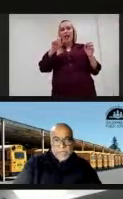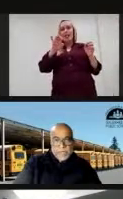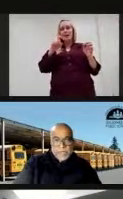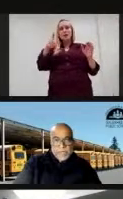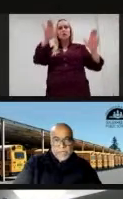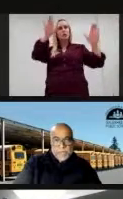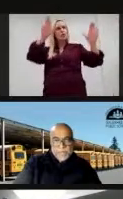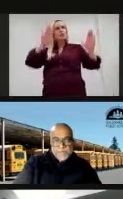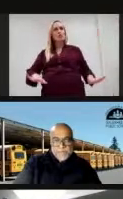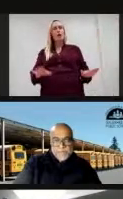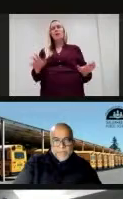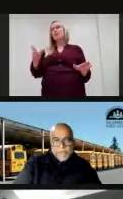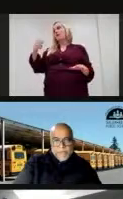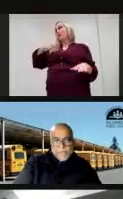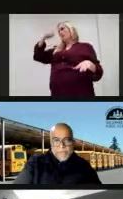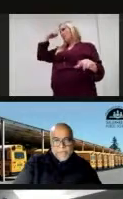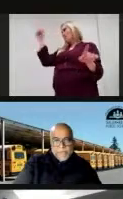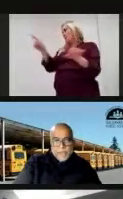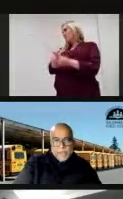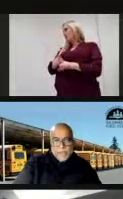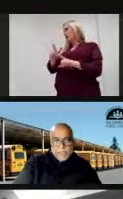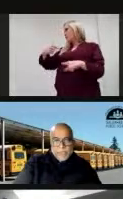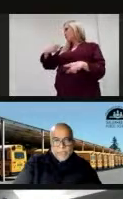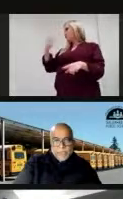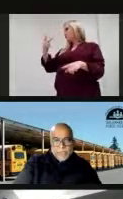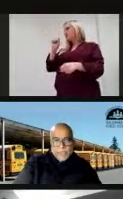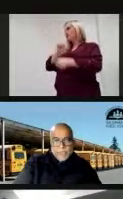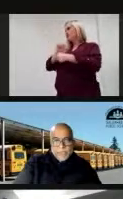help. It's a great partnership.